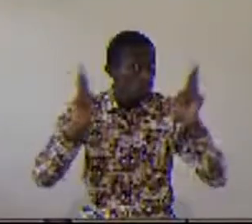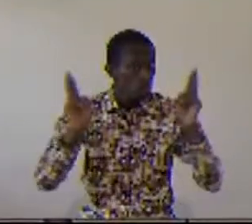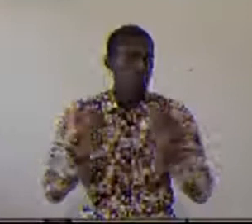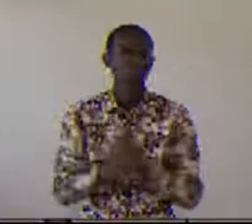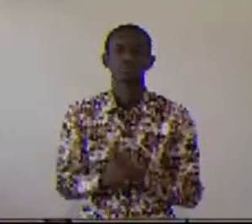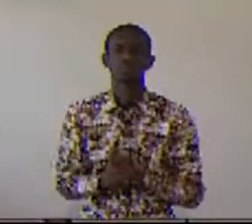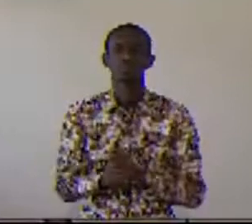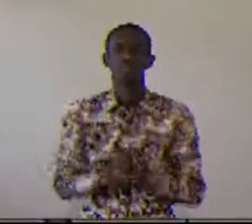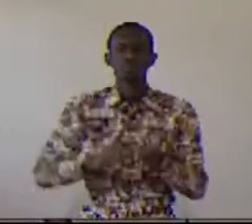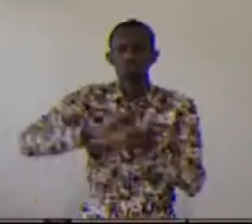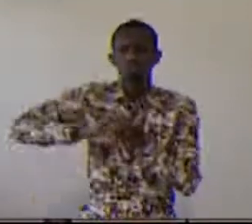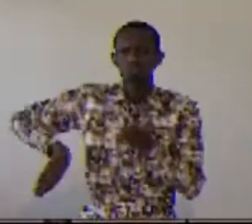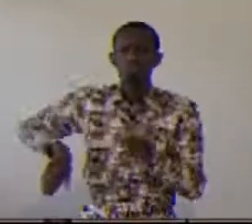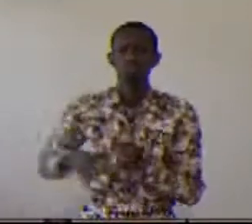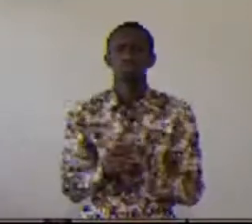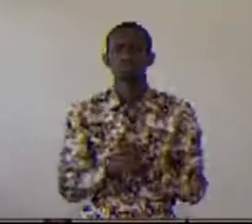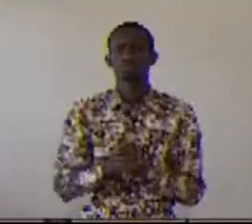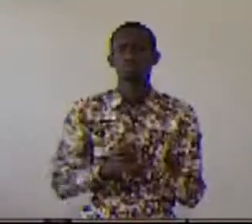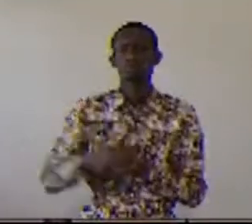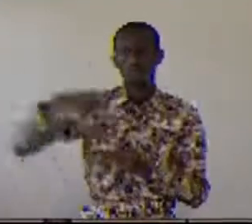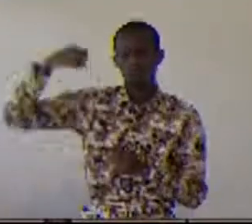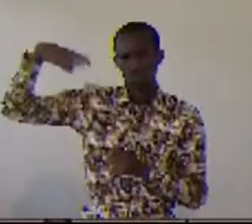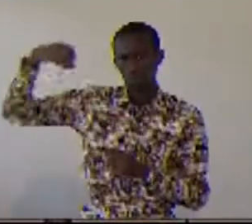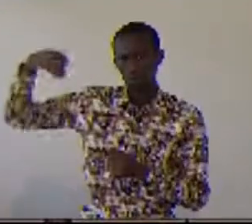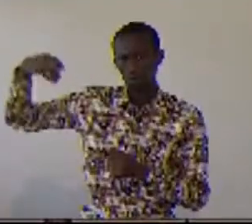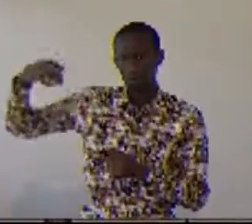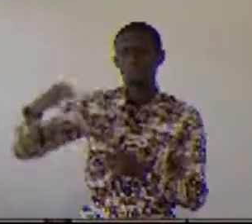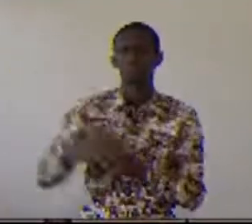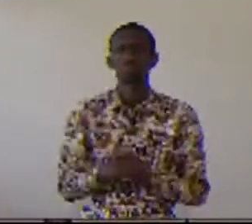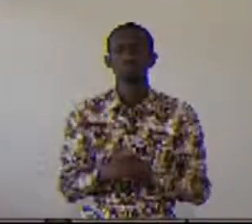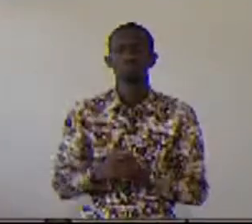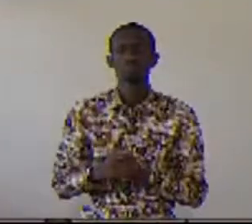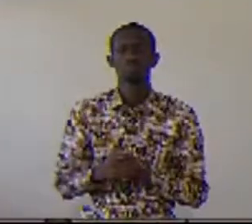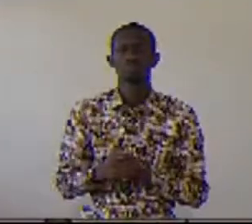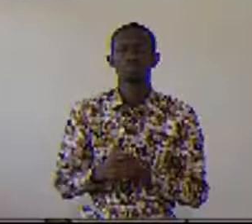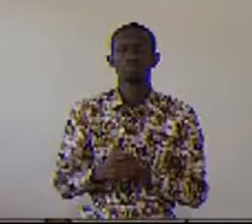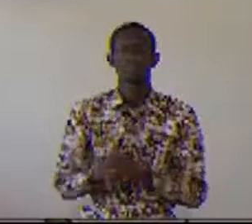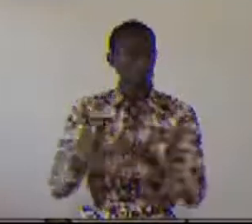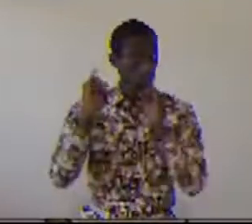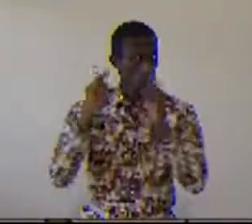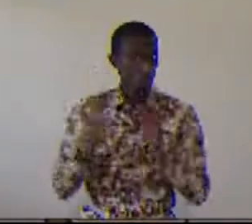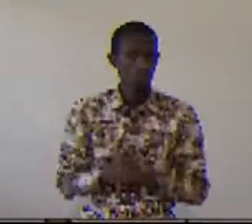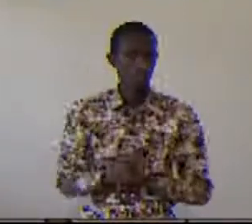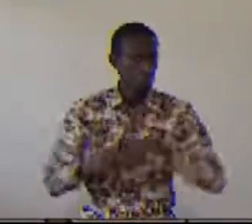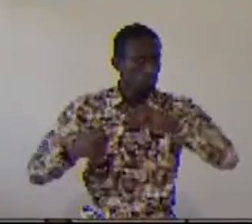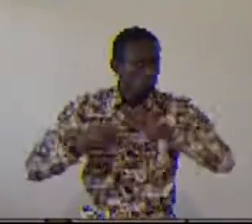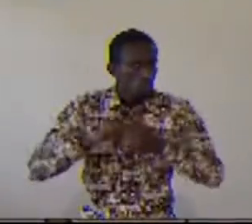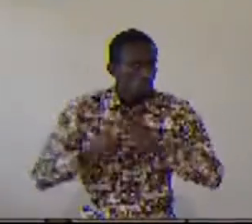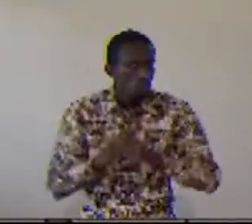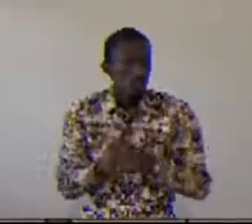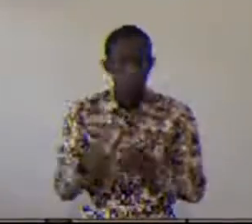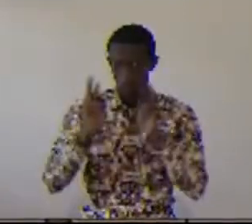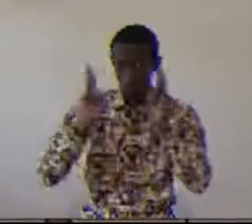lose the electrons very easily, then that element will be having a very high metallic